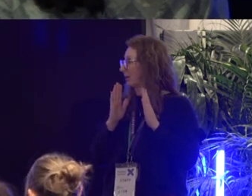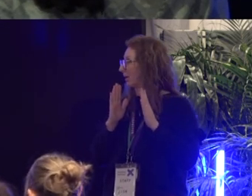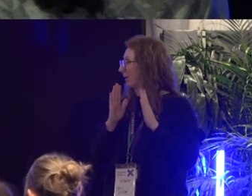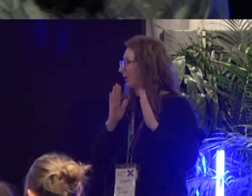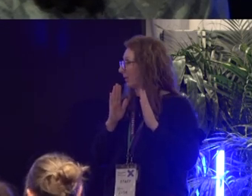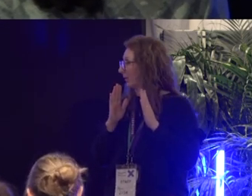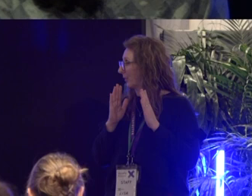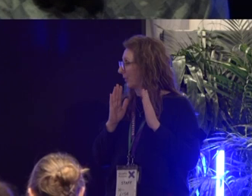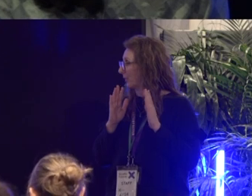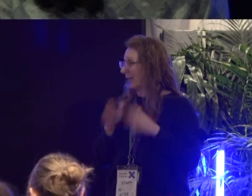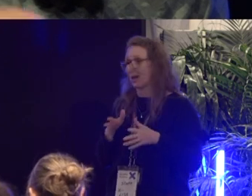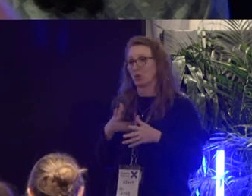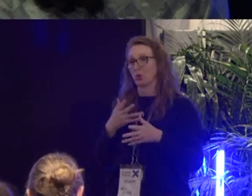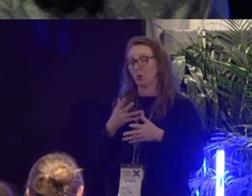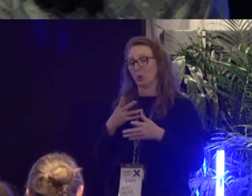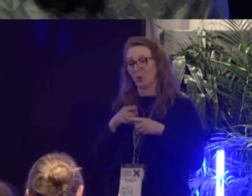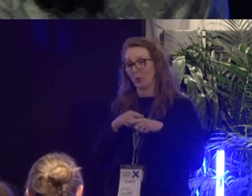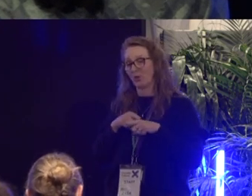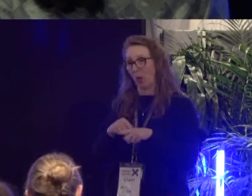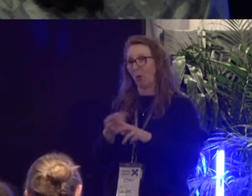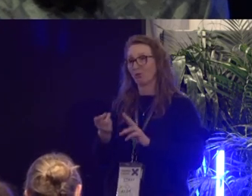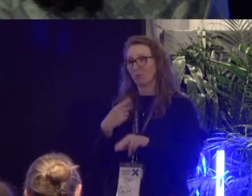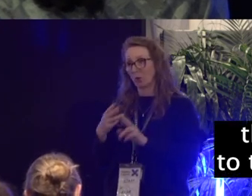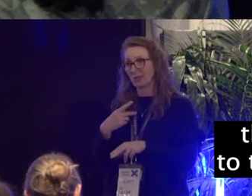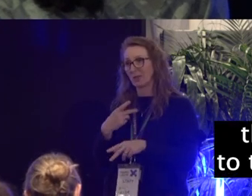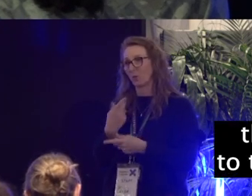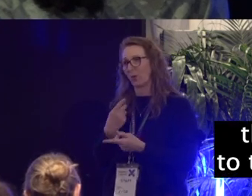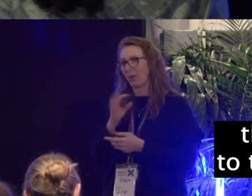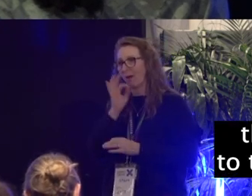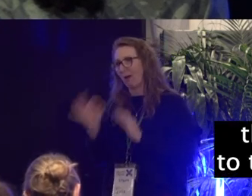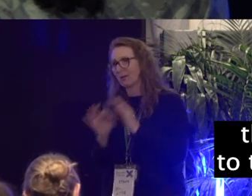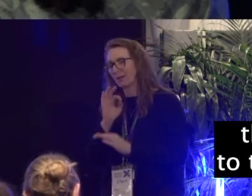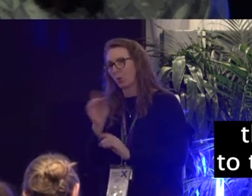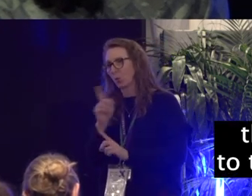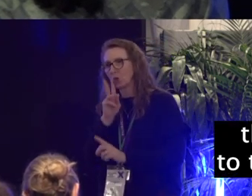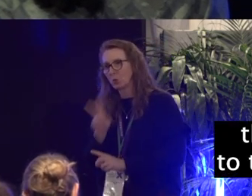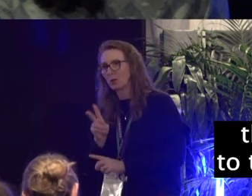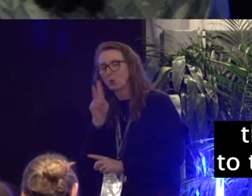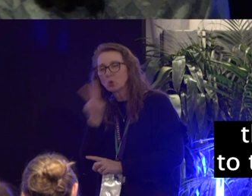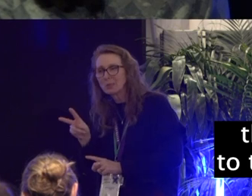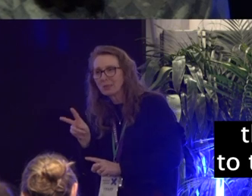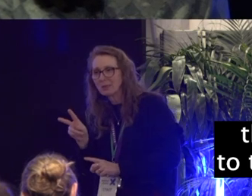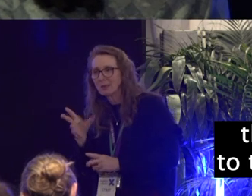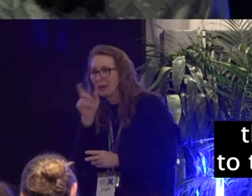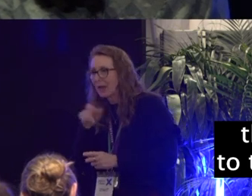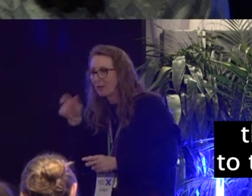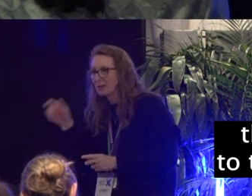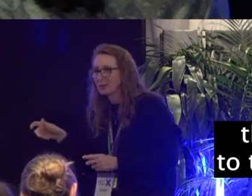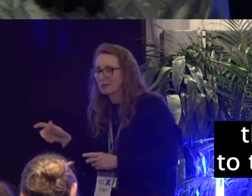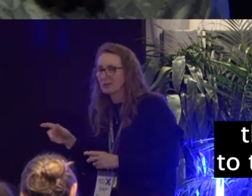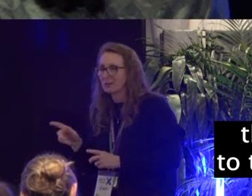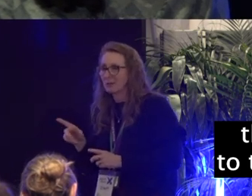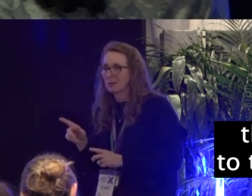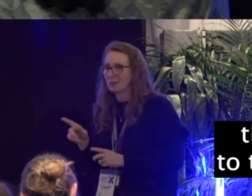before their responses afterwards were to do with what they saw, the story, the characters, as opposed to